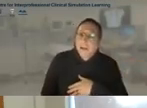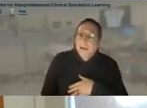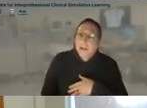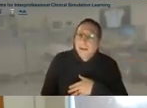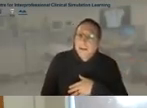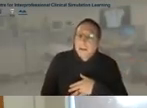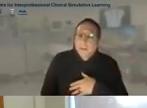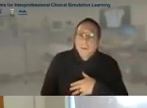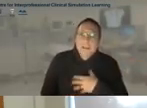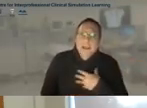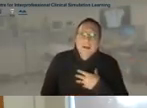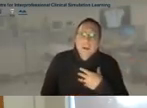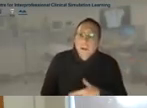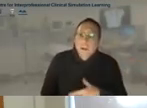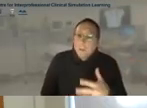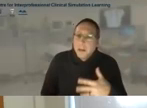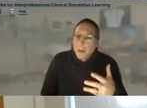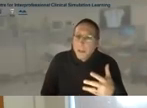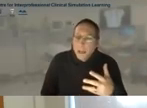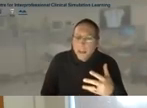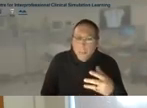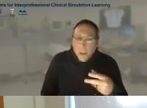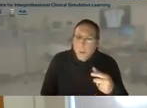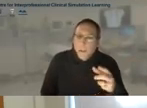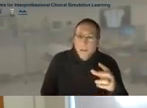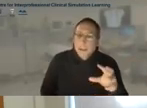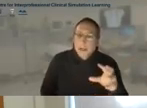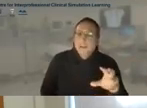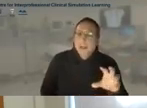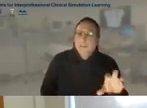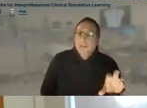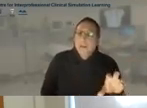learning. So when we say learning with, from, and about each other, we don't